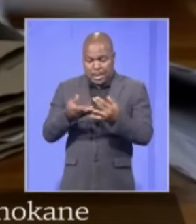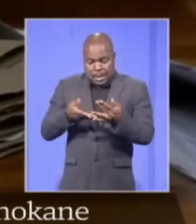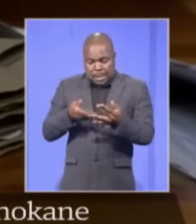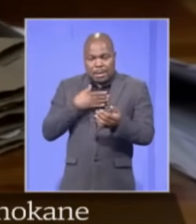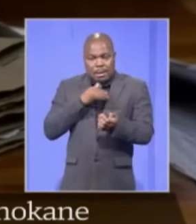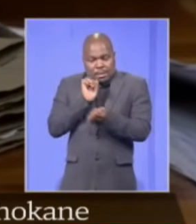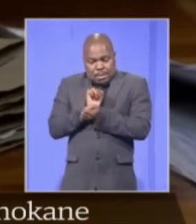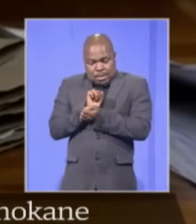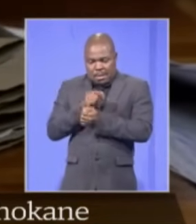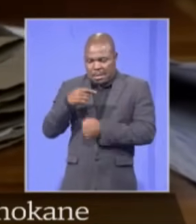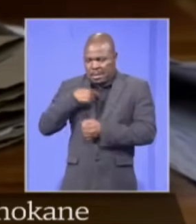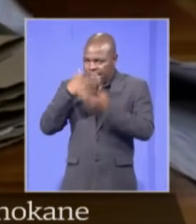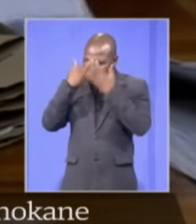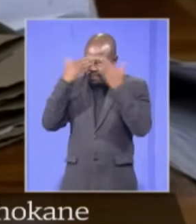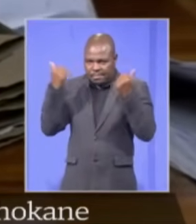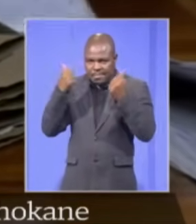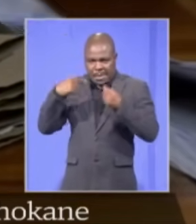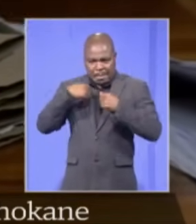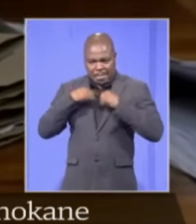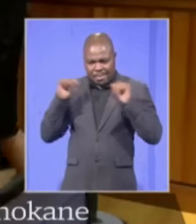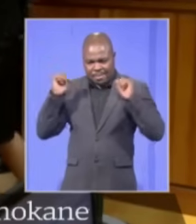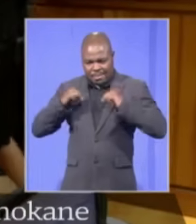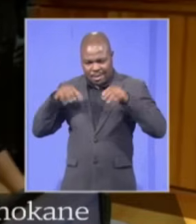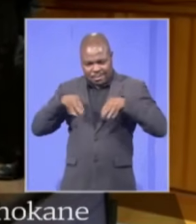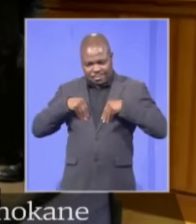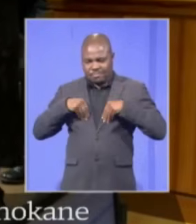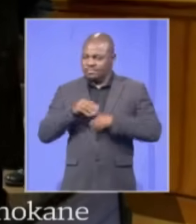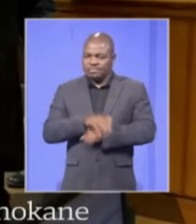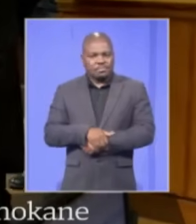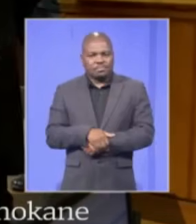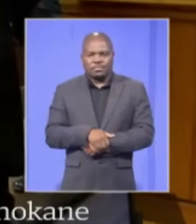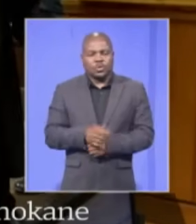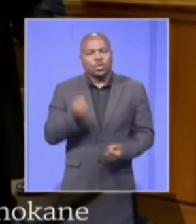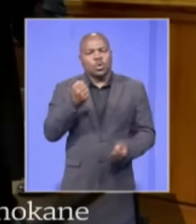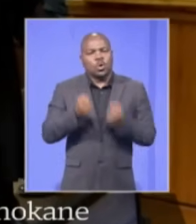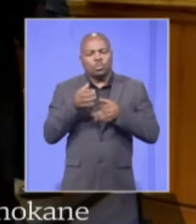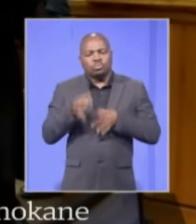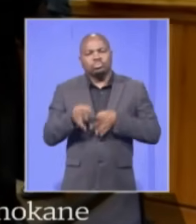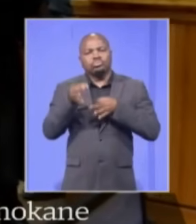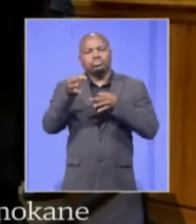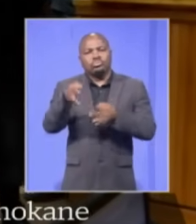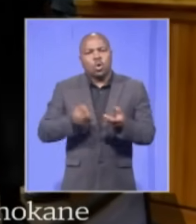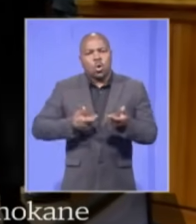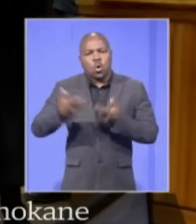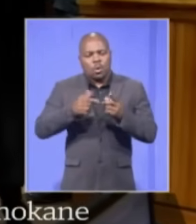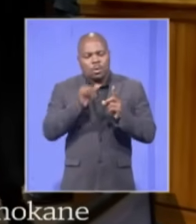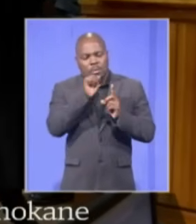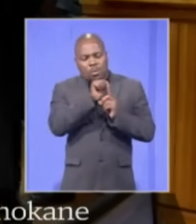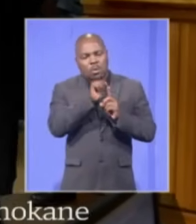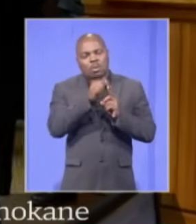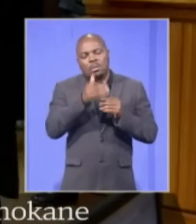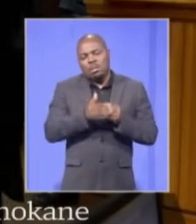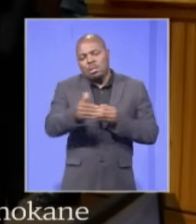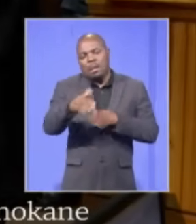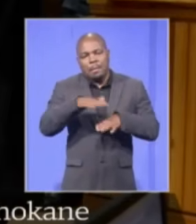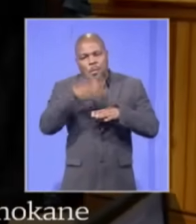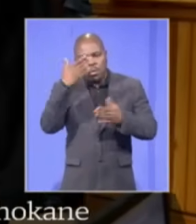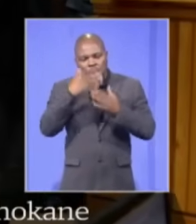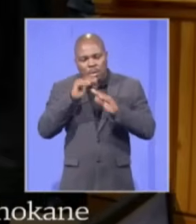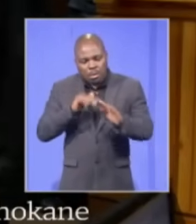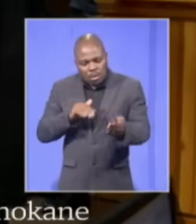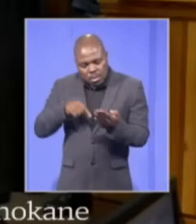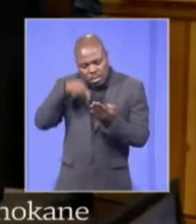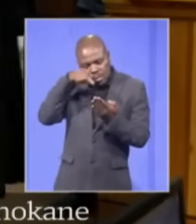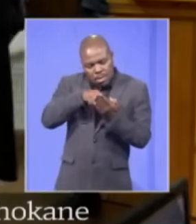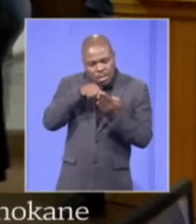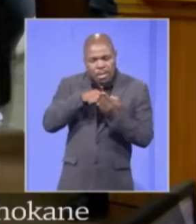a kotsi bile a kudumele. Molato o šutišitšwe go fara molao wa Shokane sebaka sa go hwetša dikateng tša bohlatsi bja peleng